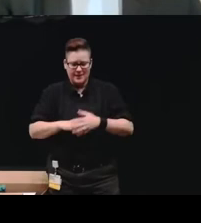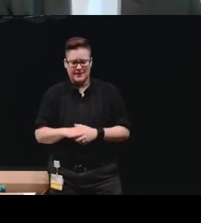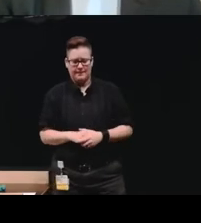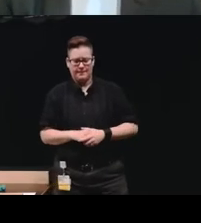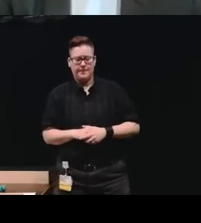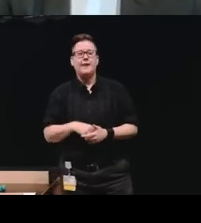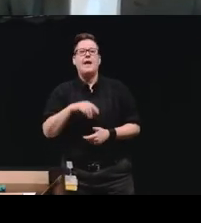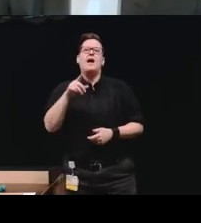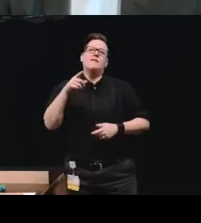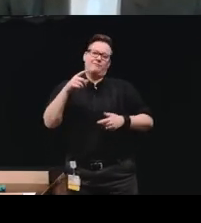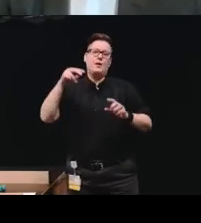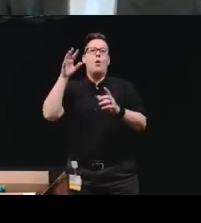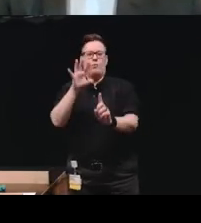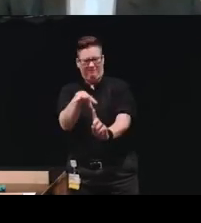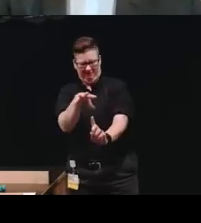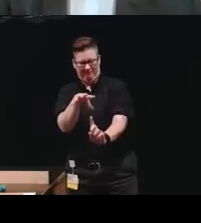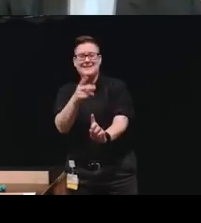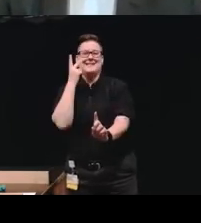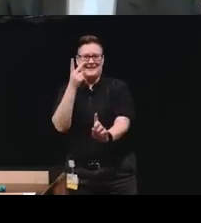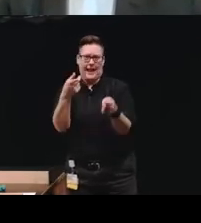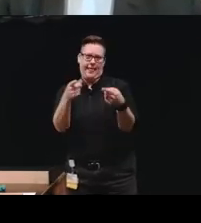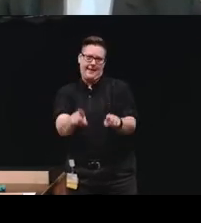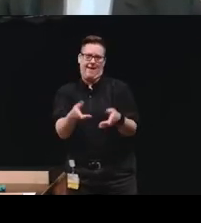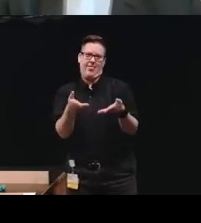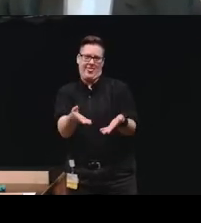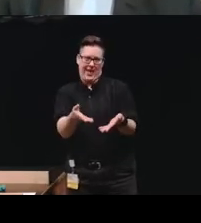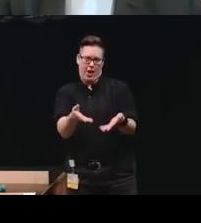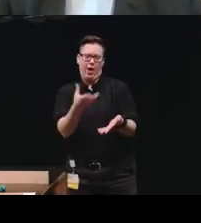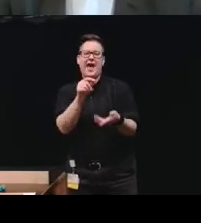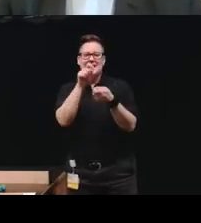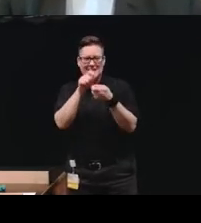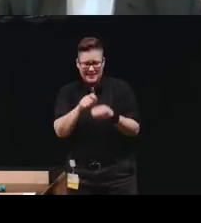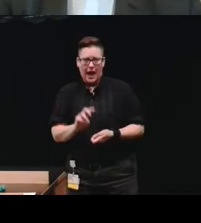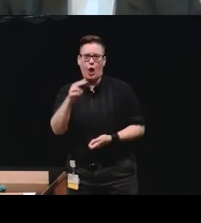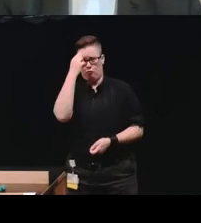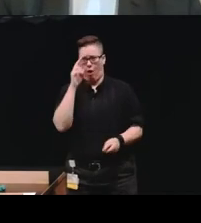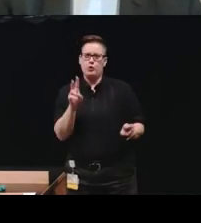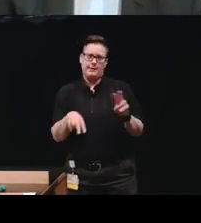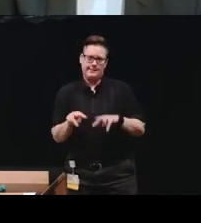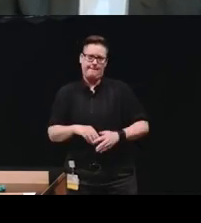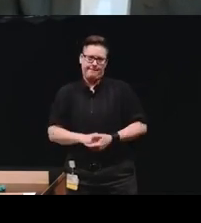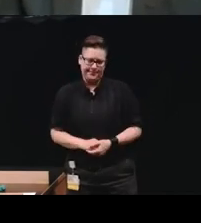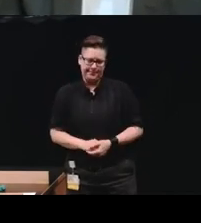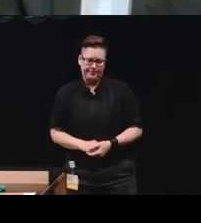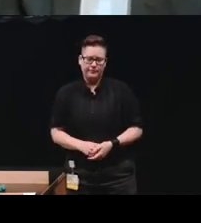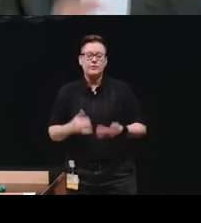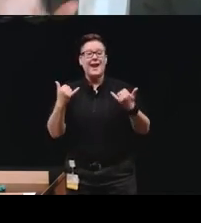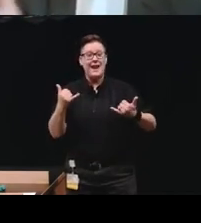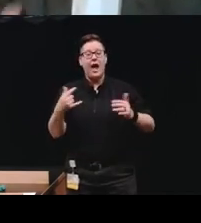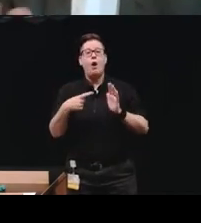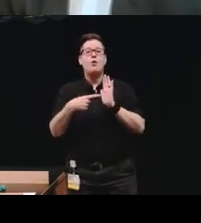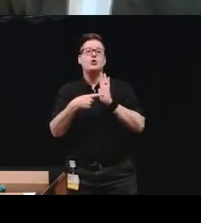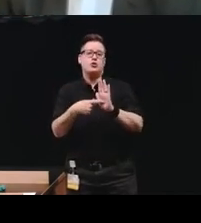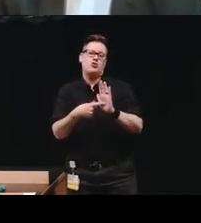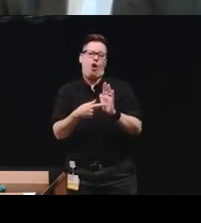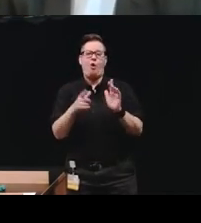on video, witnessing the event in the office, and doing a detailed neurologic examination. So now I'm going to give you all a bit of